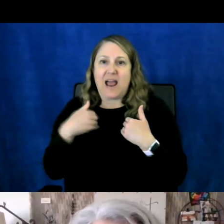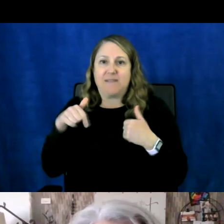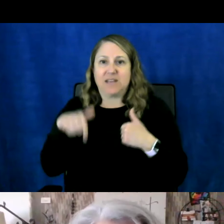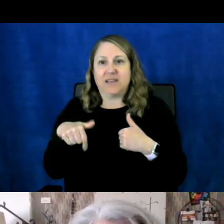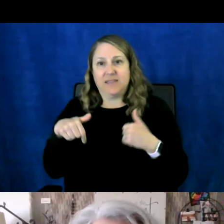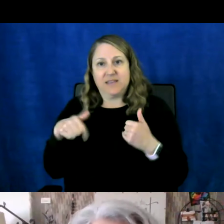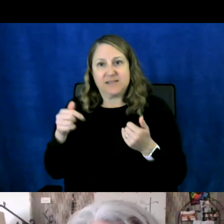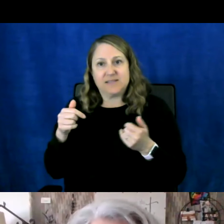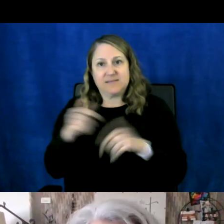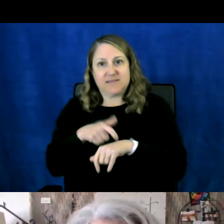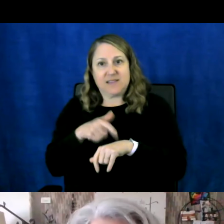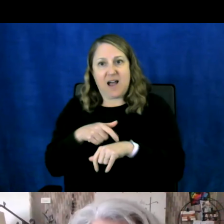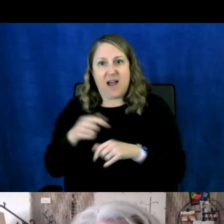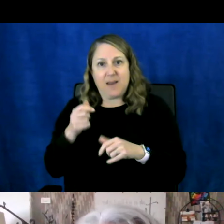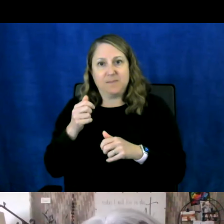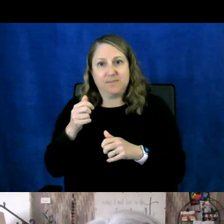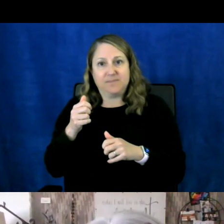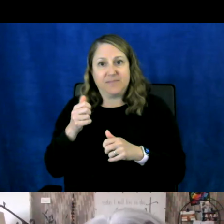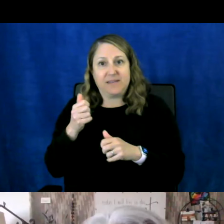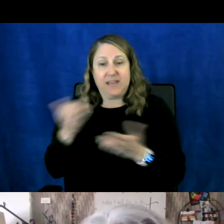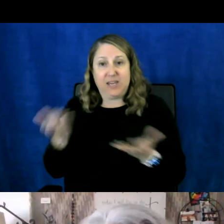this meeting and everybody who contributes.